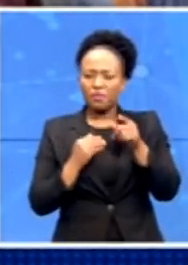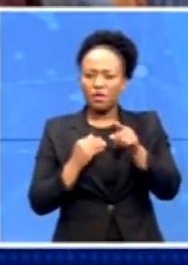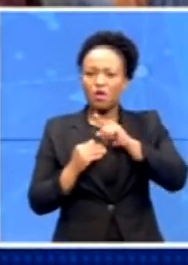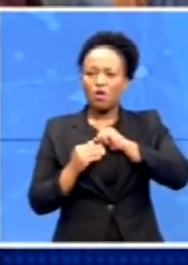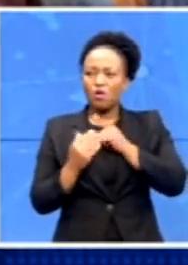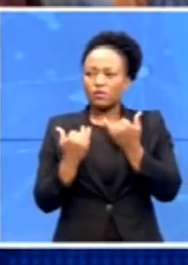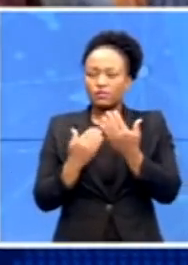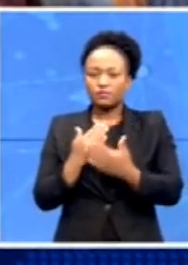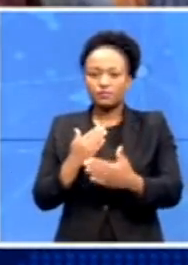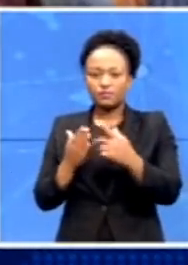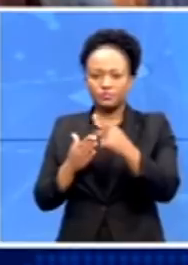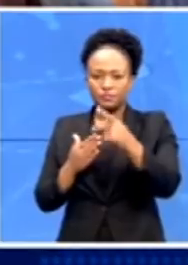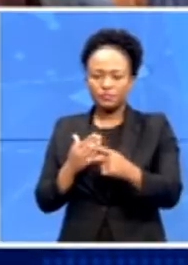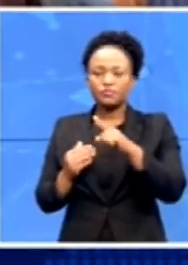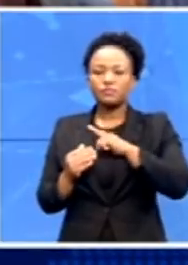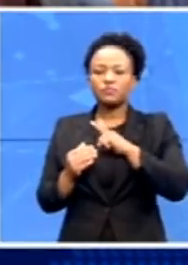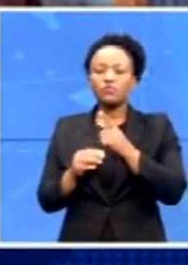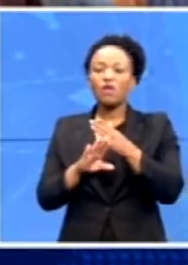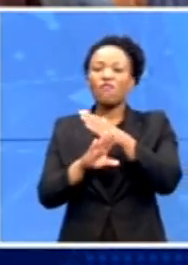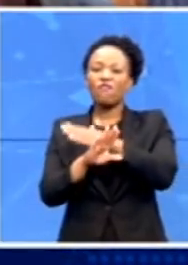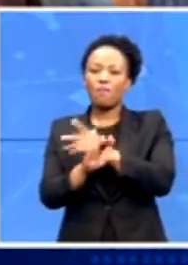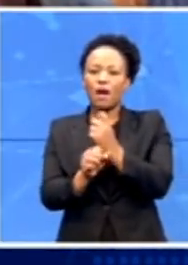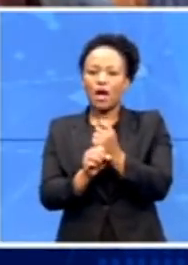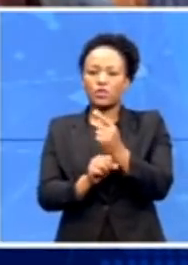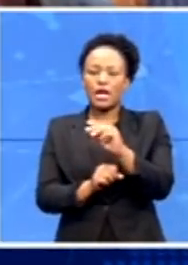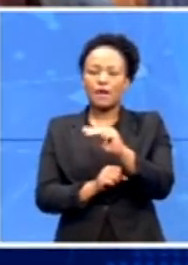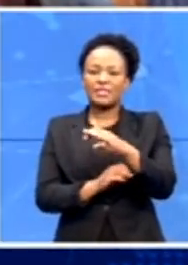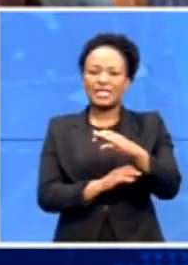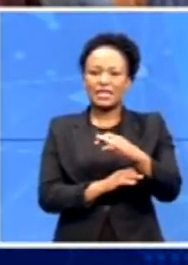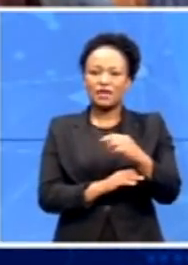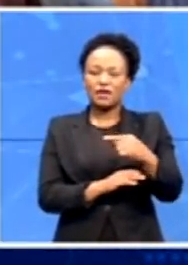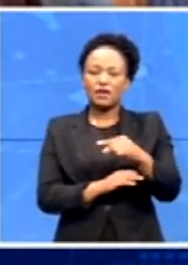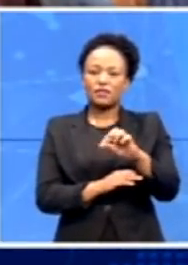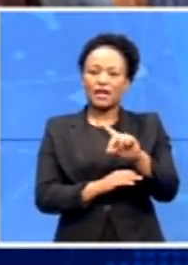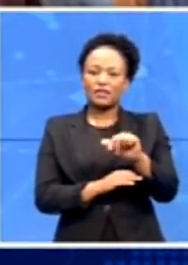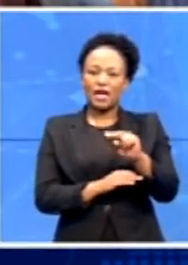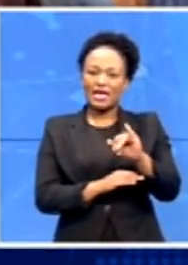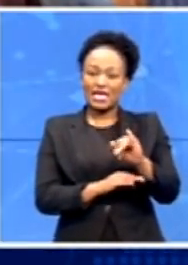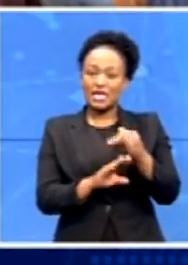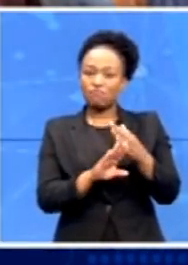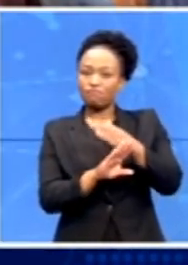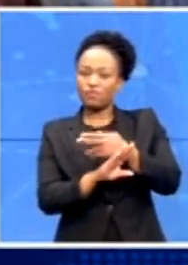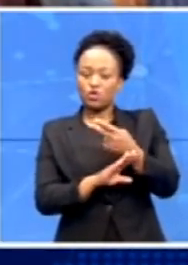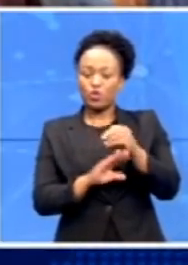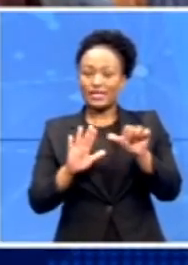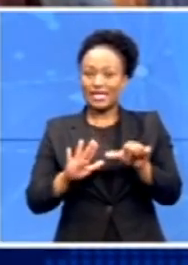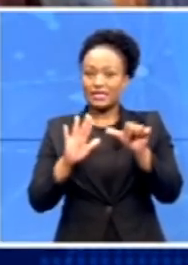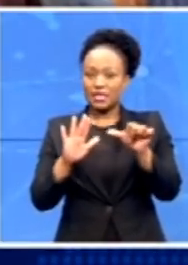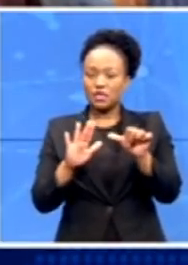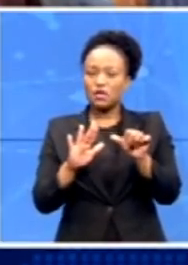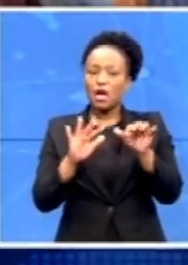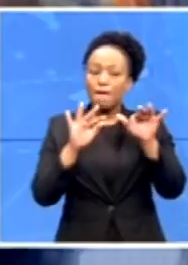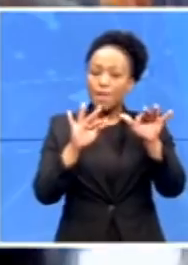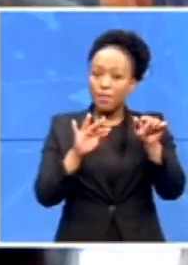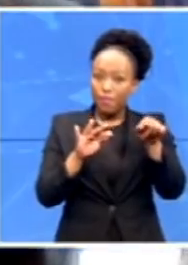Health MEC Qedani Mahlangu in June 2016. The patients were then moved to ill-equipped NGOs. Let's take